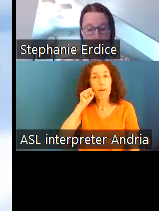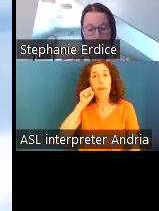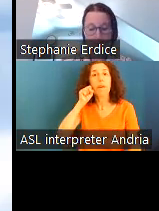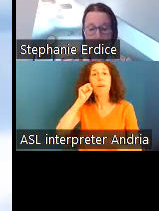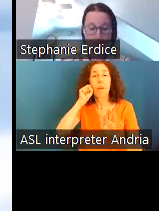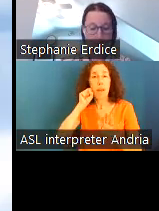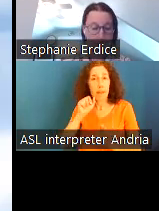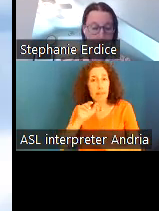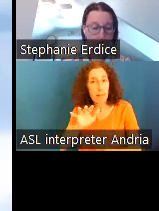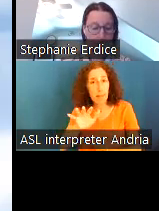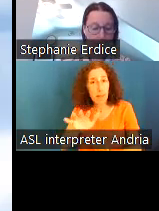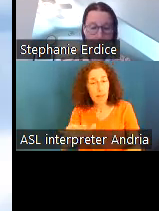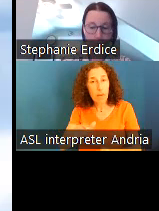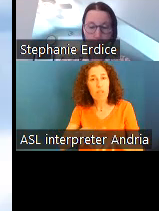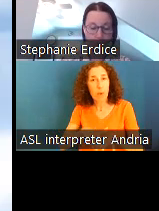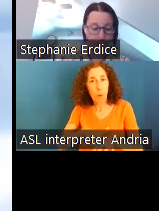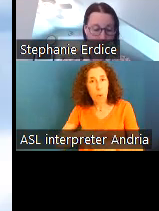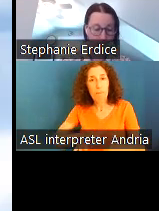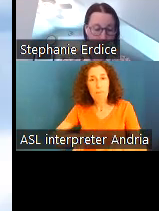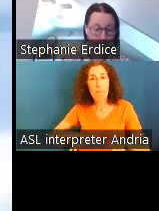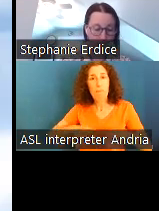releasing the air in your lungs.